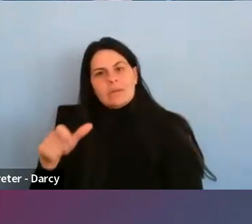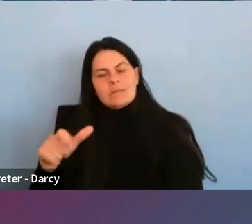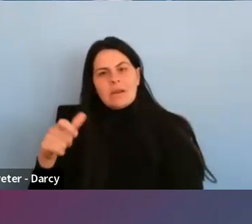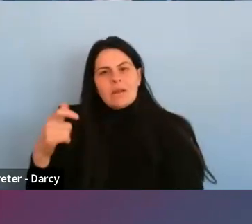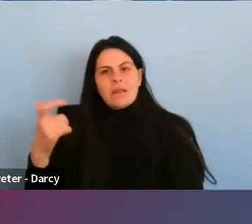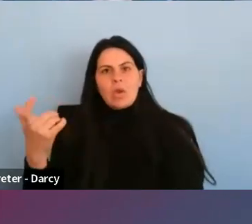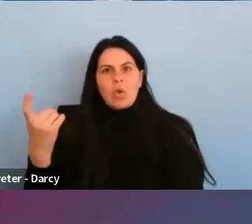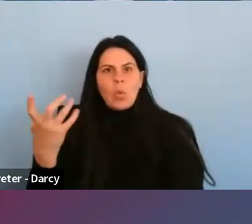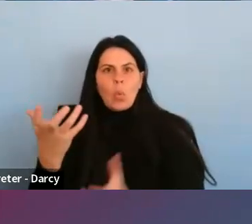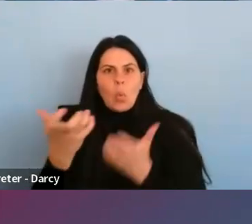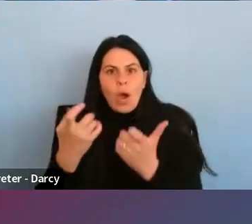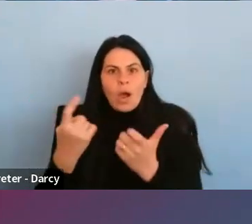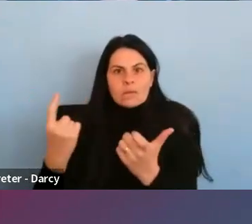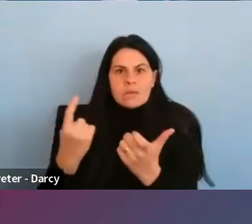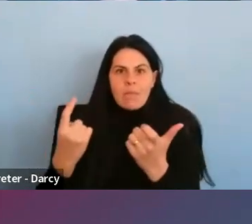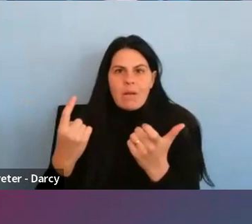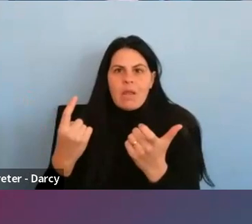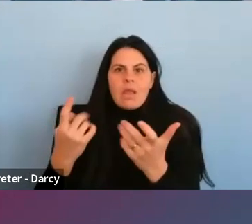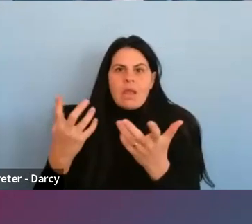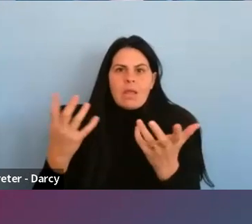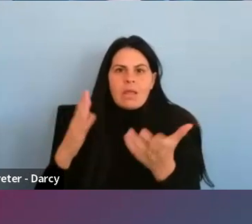never experienced